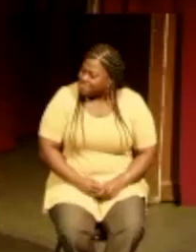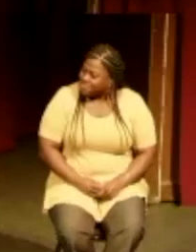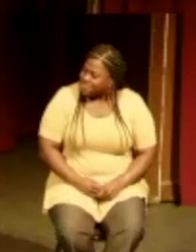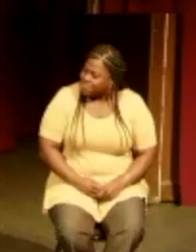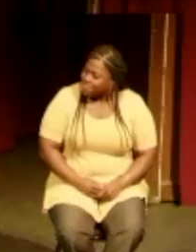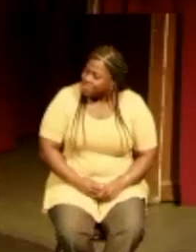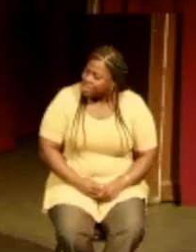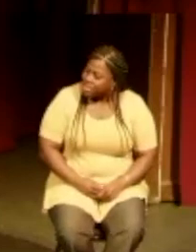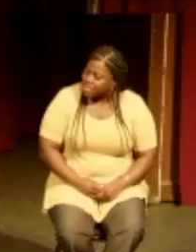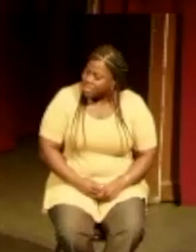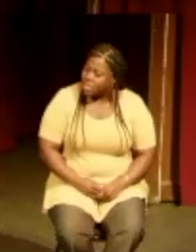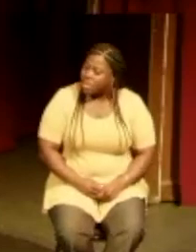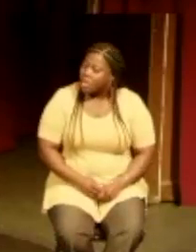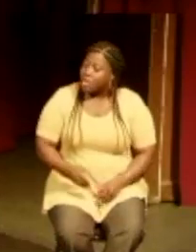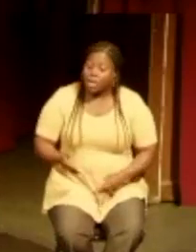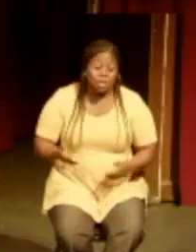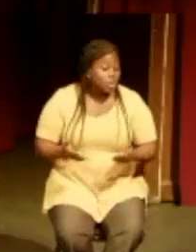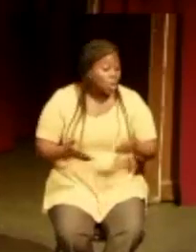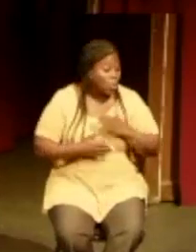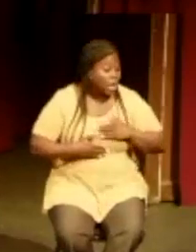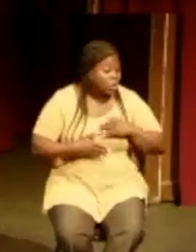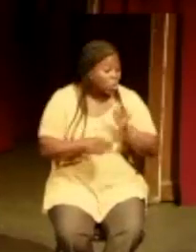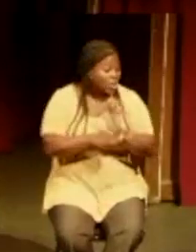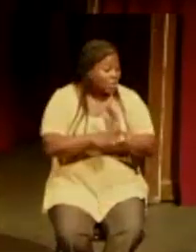future. But enjoy this. What a sweet kid he is.